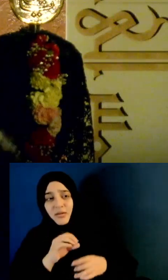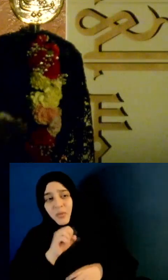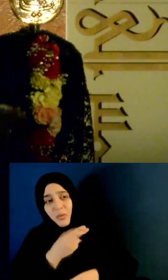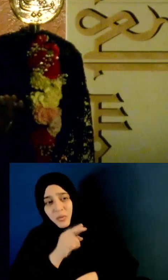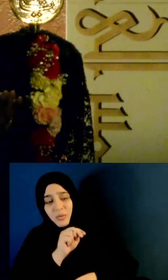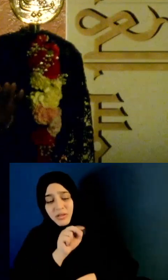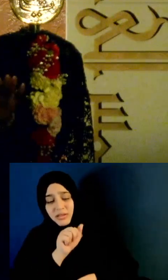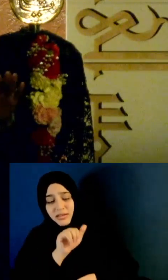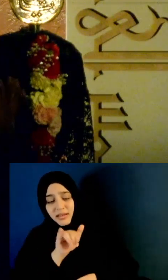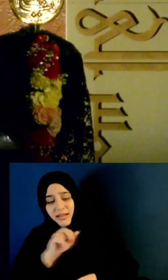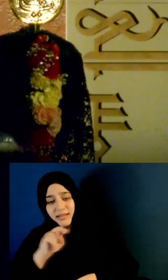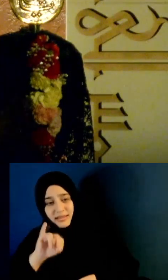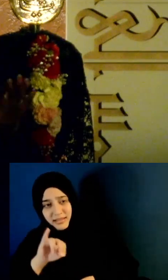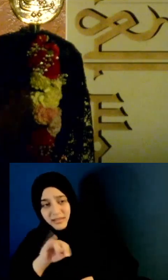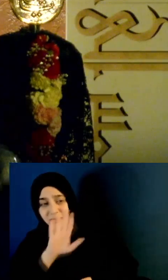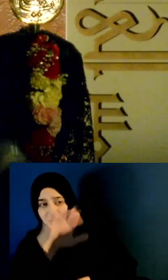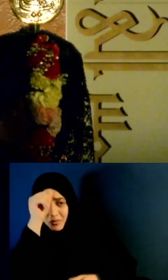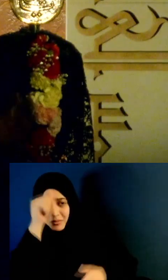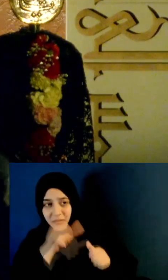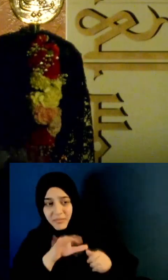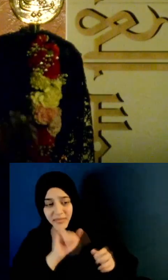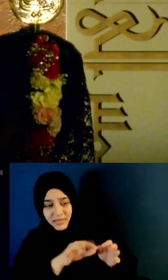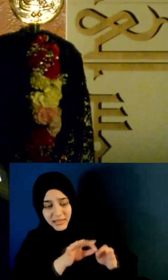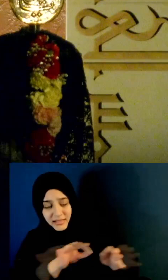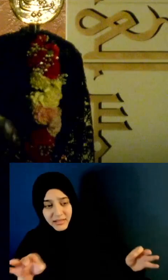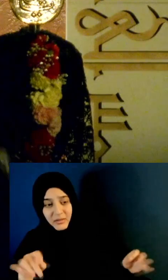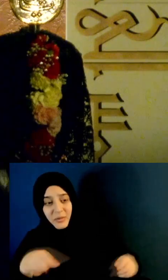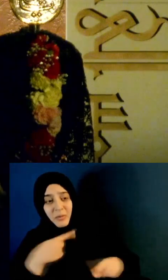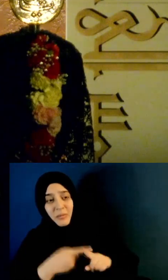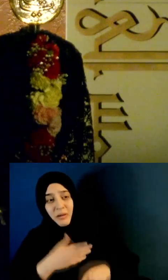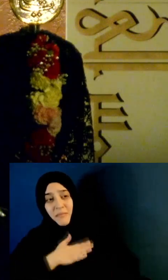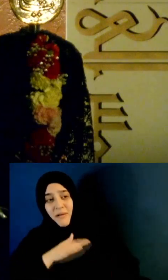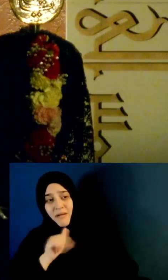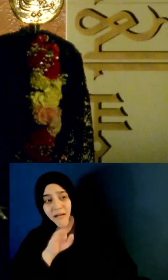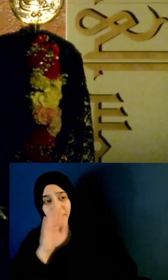When are my Abbas fair?